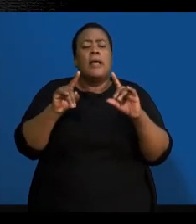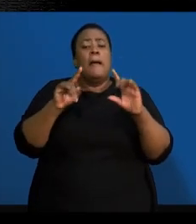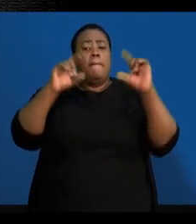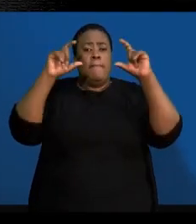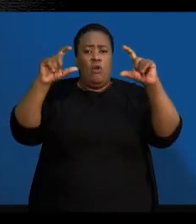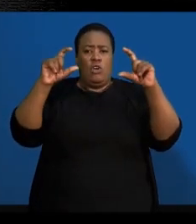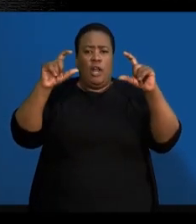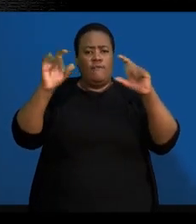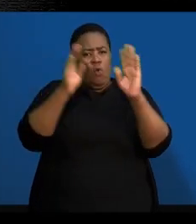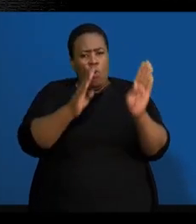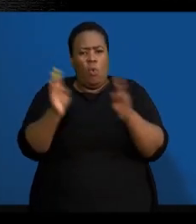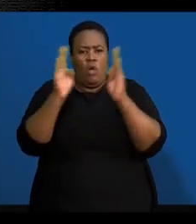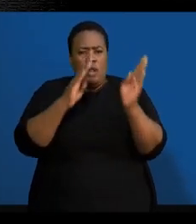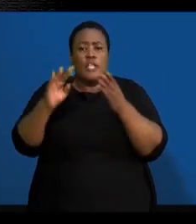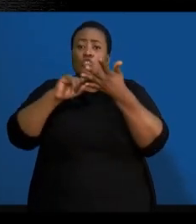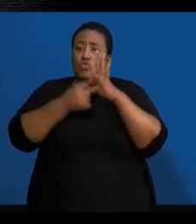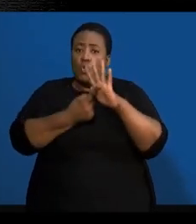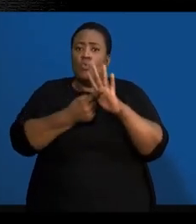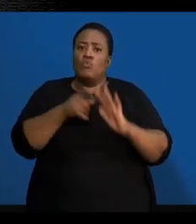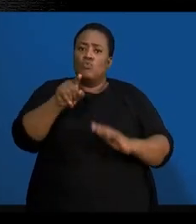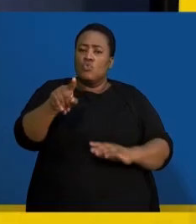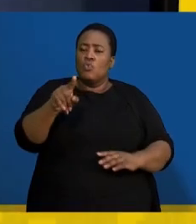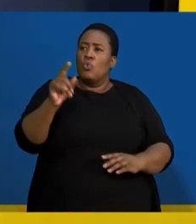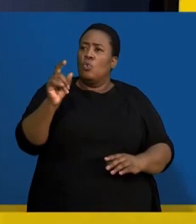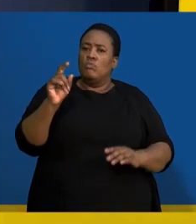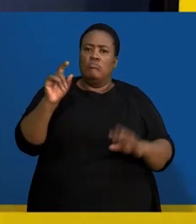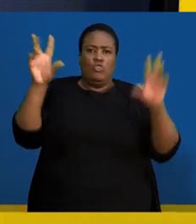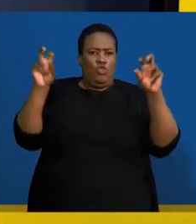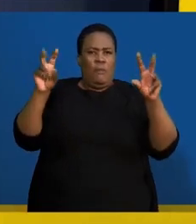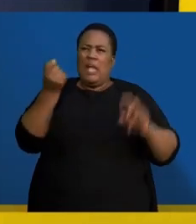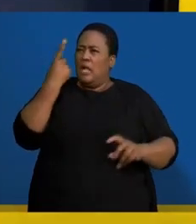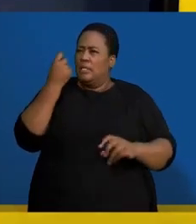an understanding of the topic. So what you'll be expected to